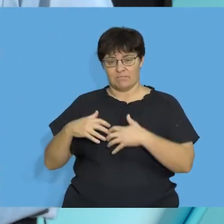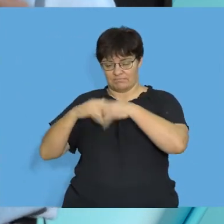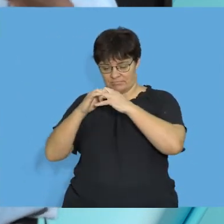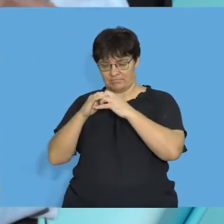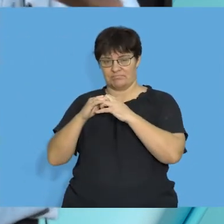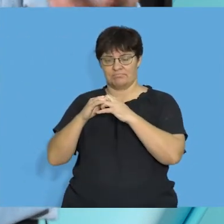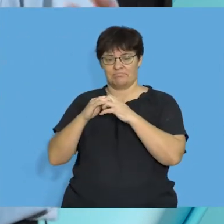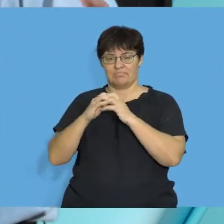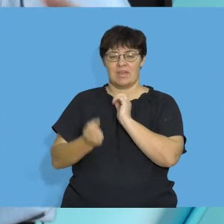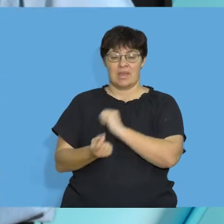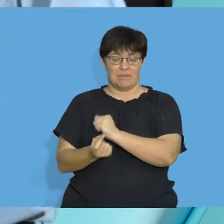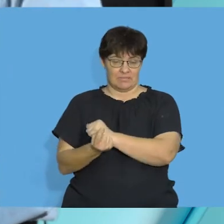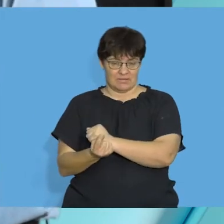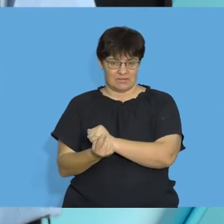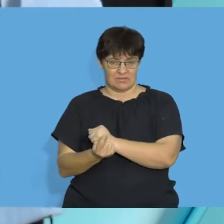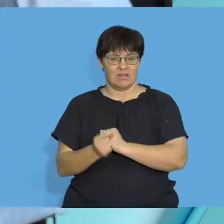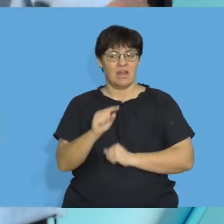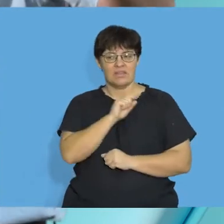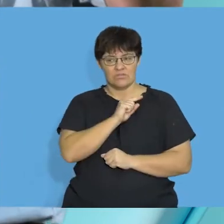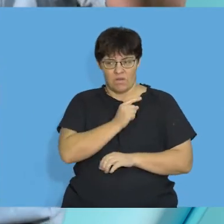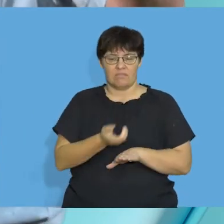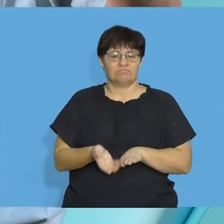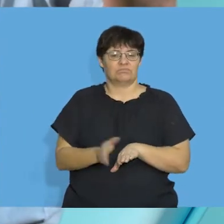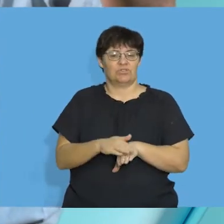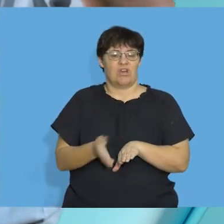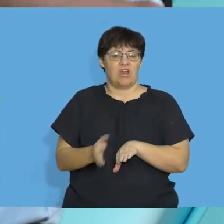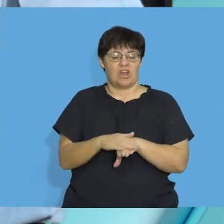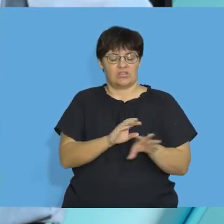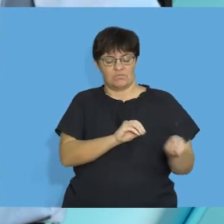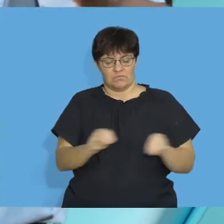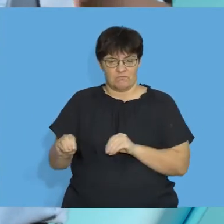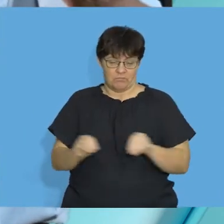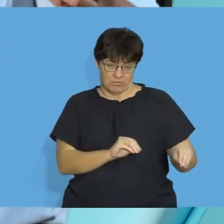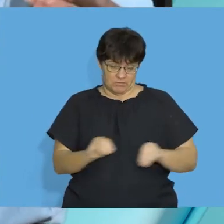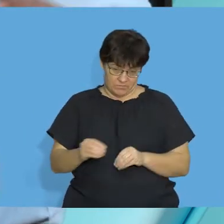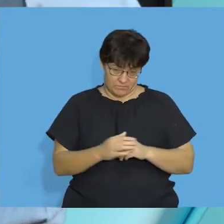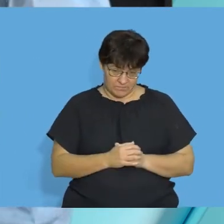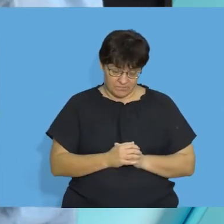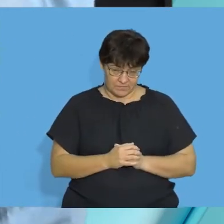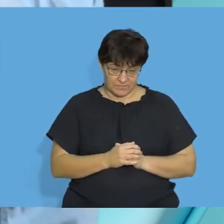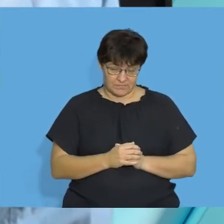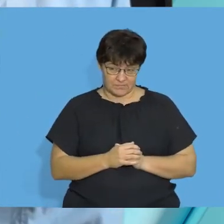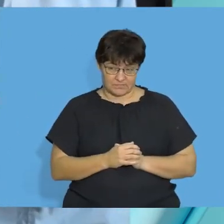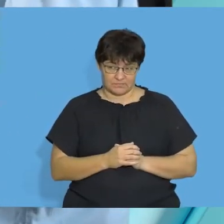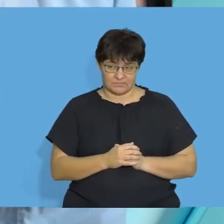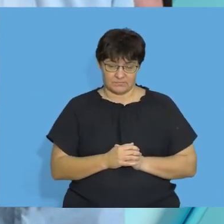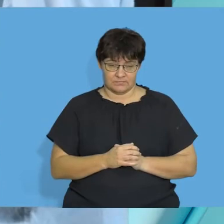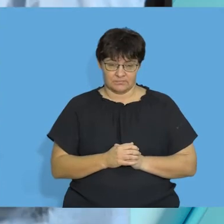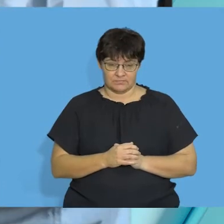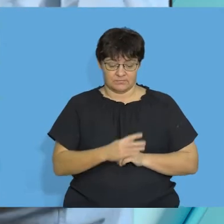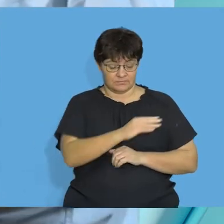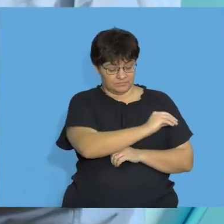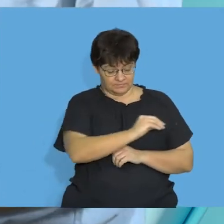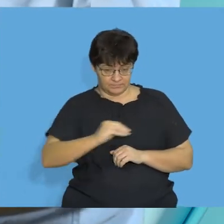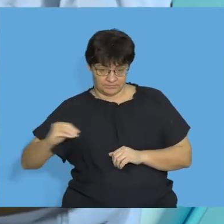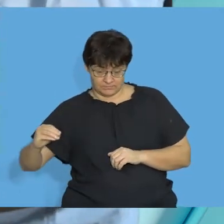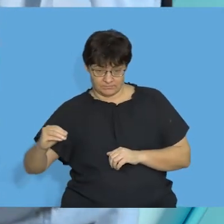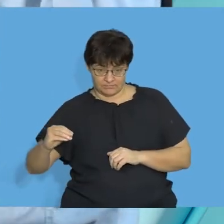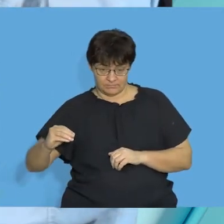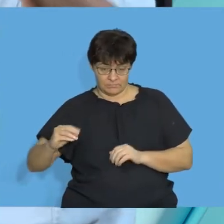terminal, and that's what's causing the charges to move, the charges to flow. When we move that north